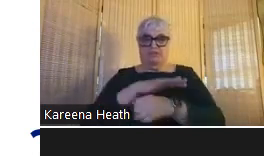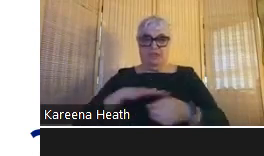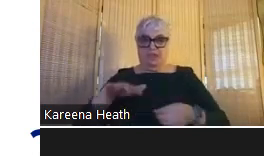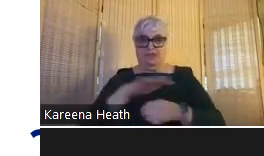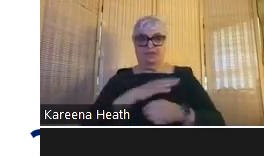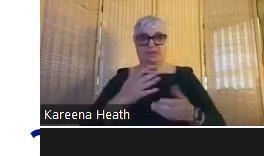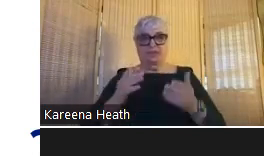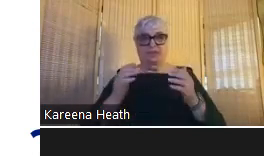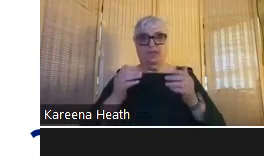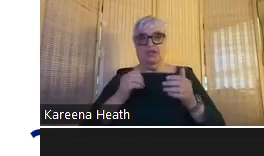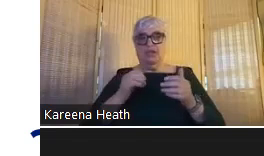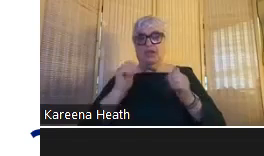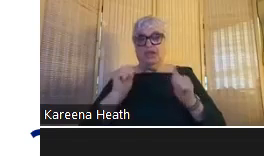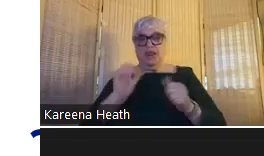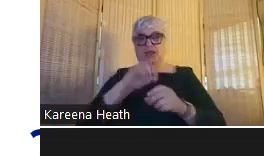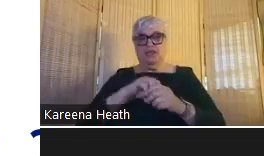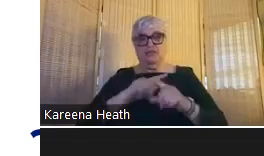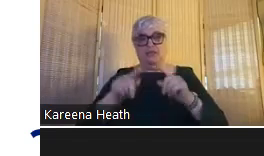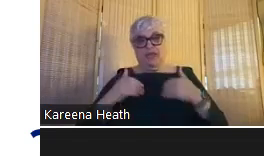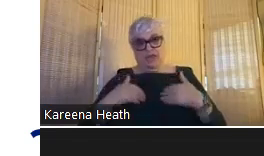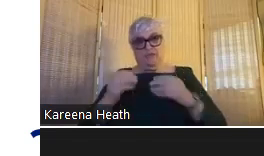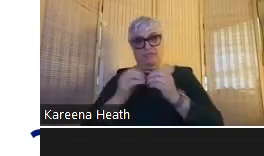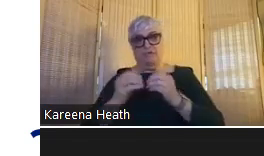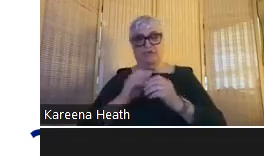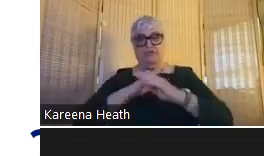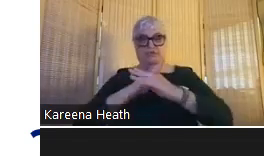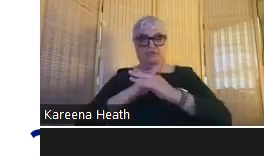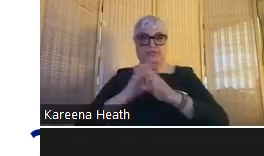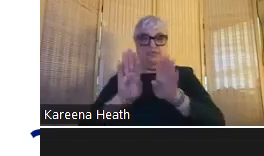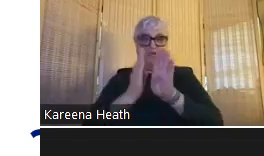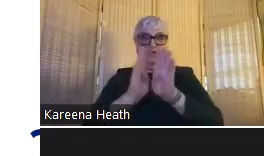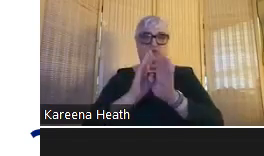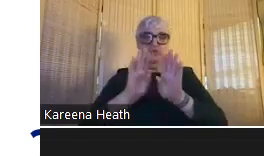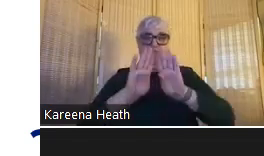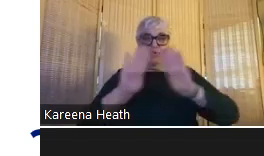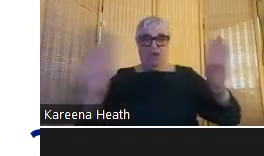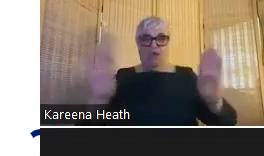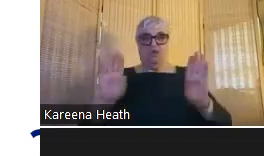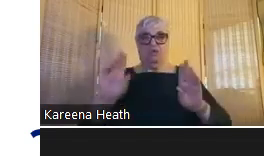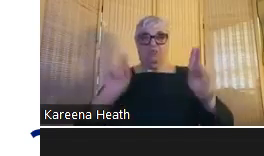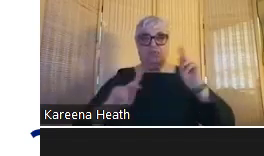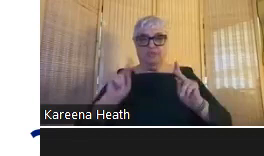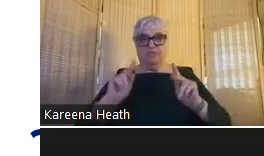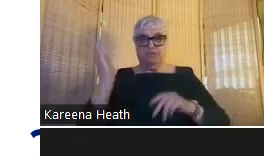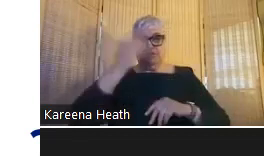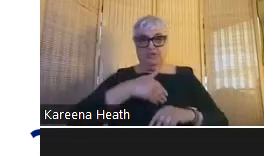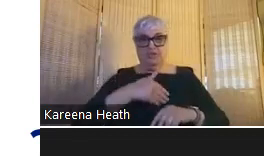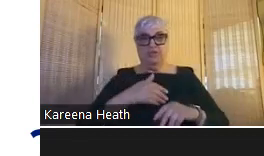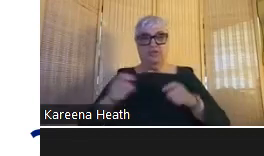now include, but is not limited to, physical barriers such as doors, walls, personnel oversight of